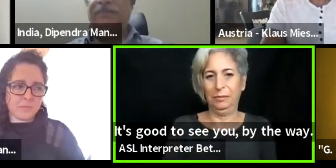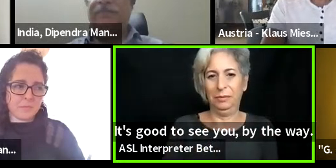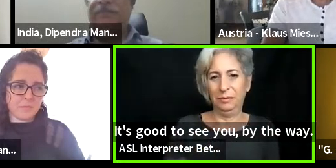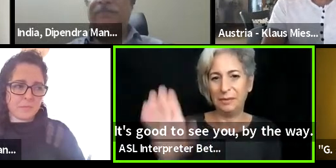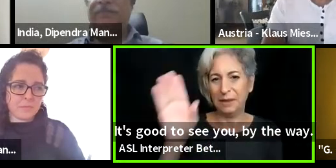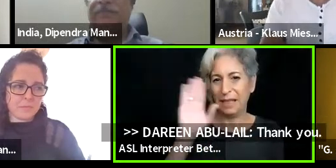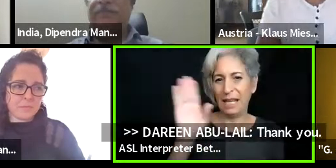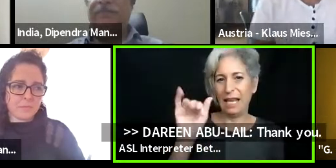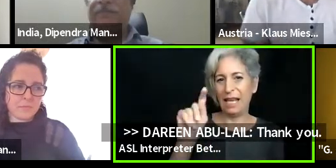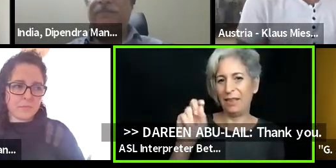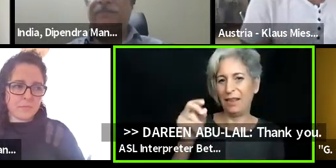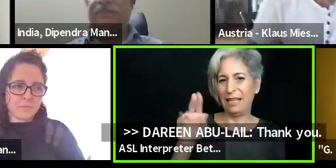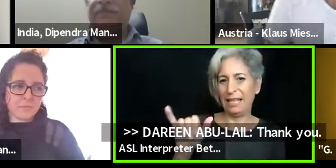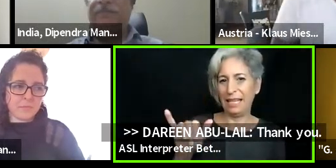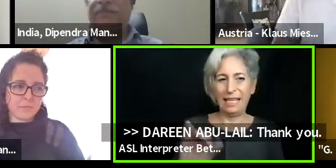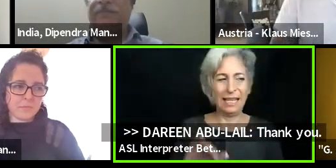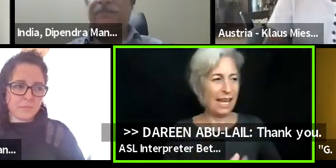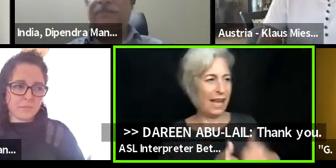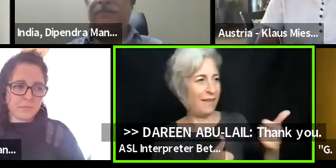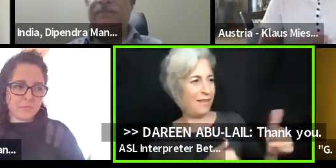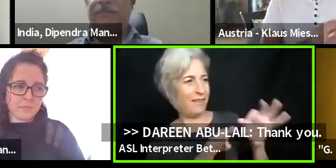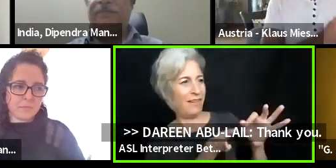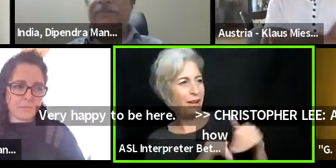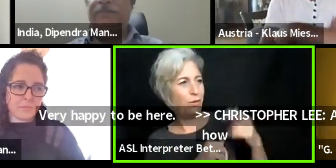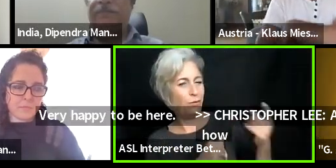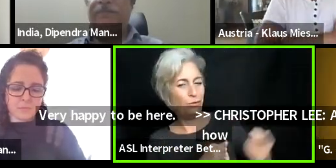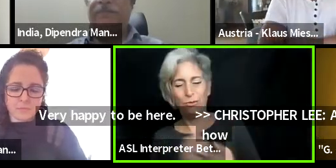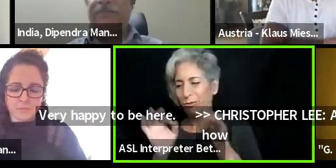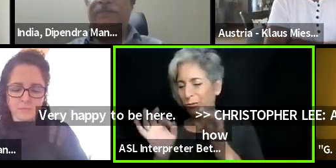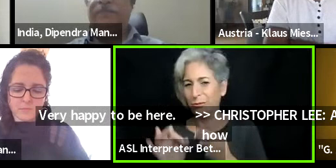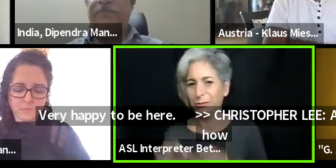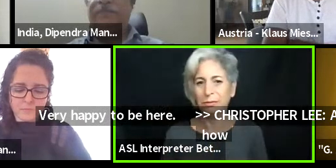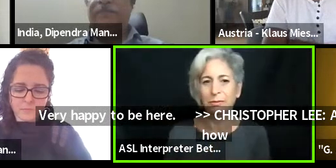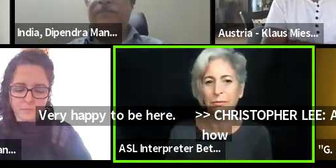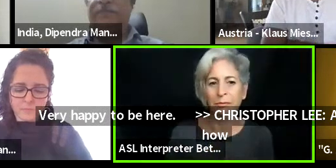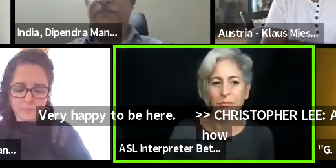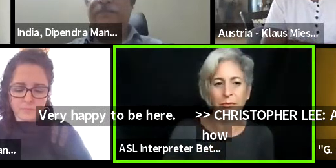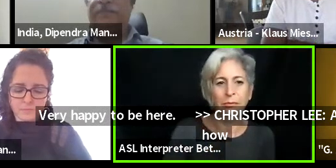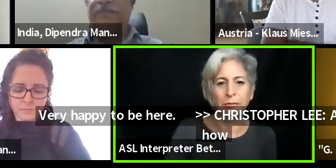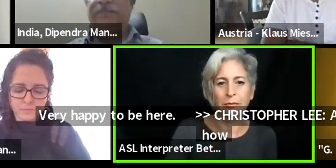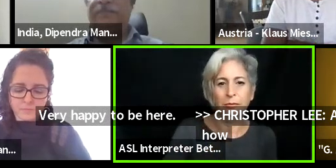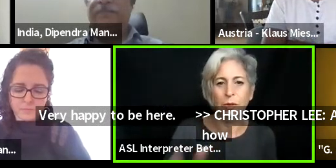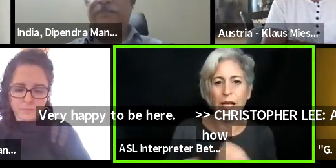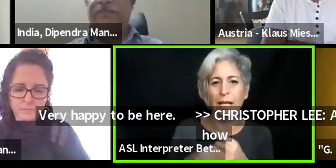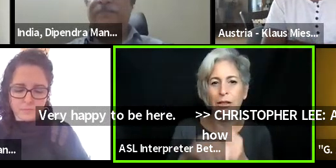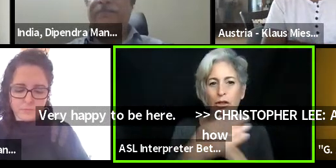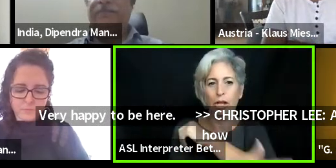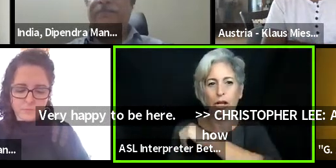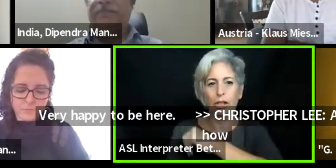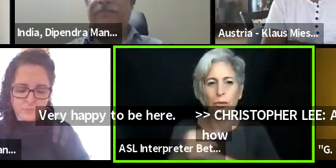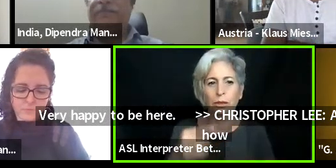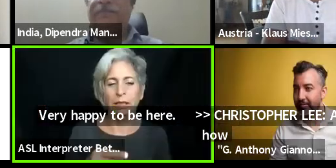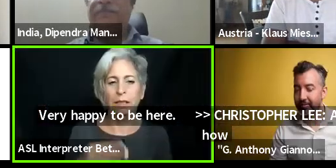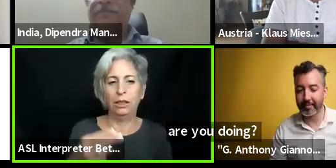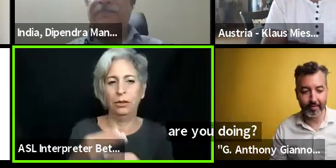are you doing? Great. How are you? Excellent. Excellent. Can I get you to put your country before your